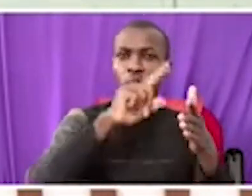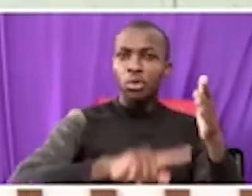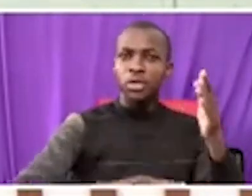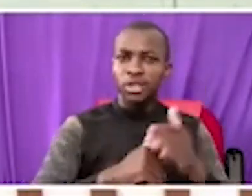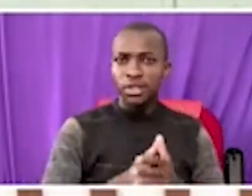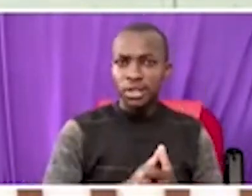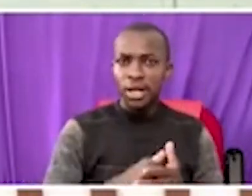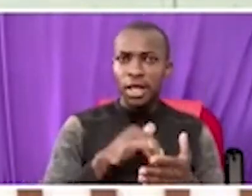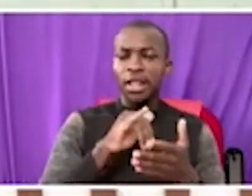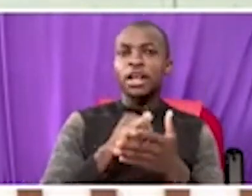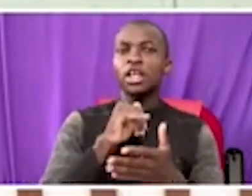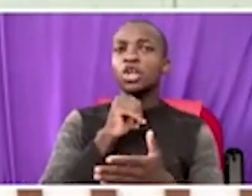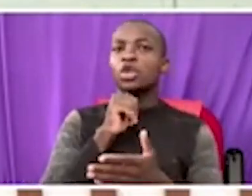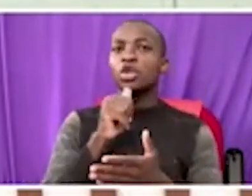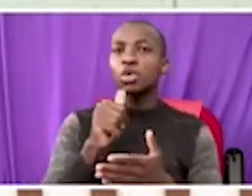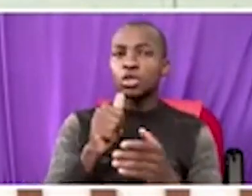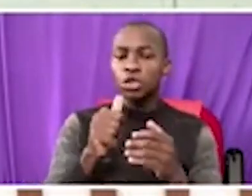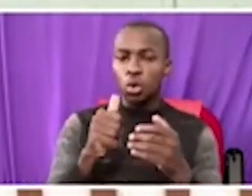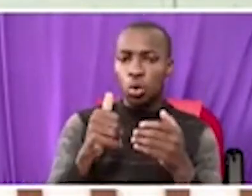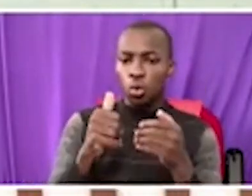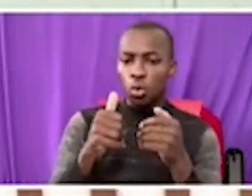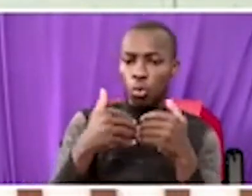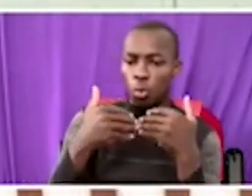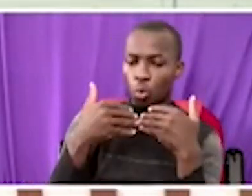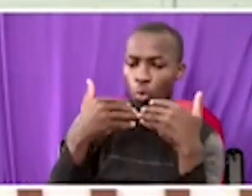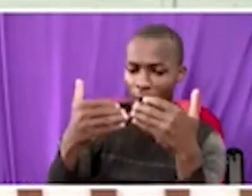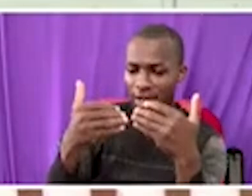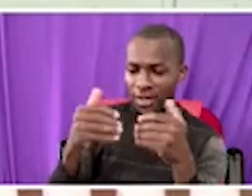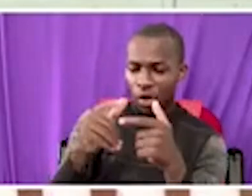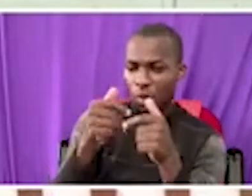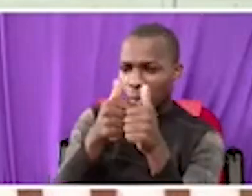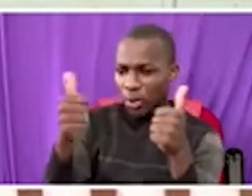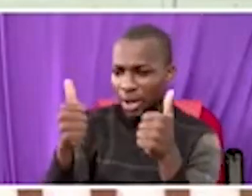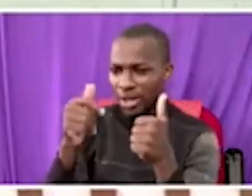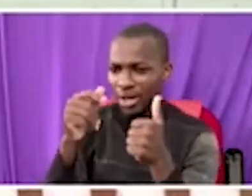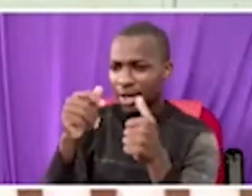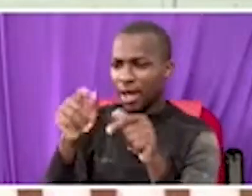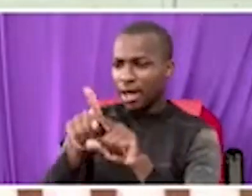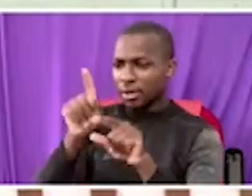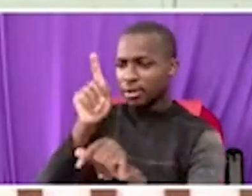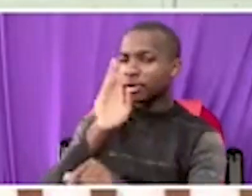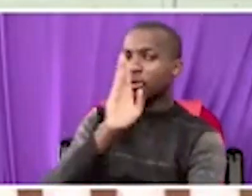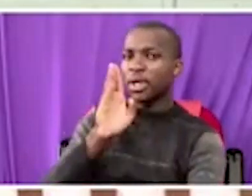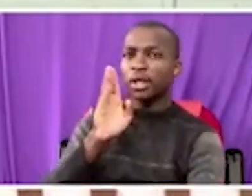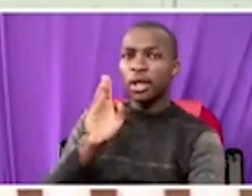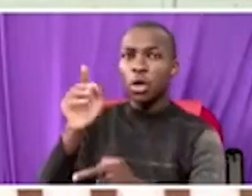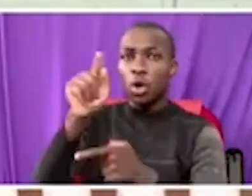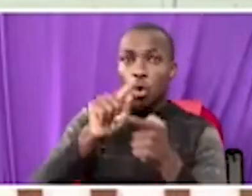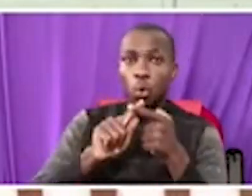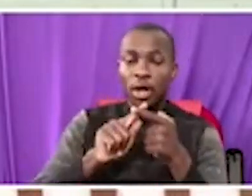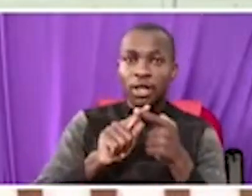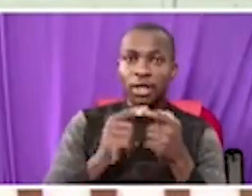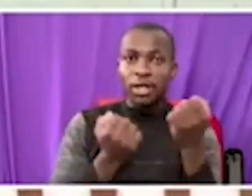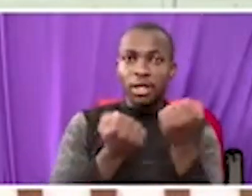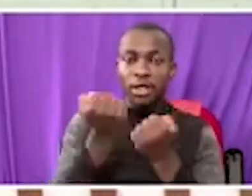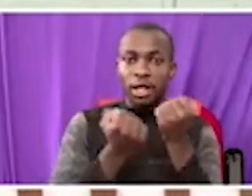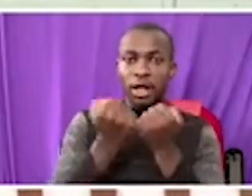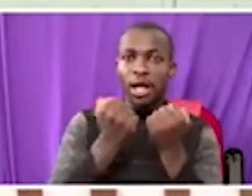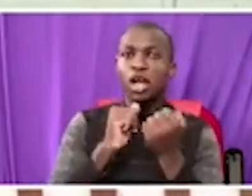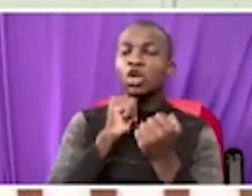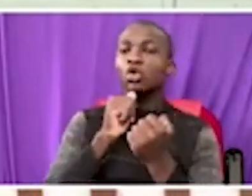that it is not working as it should. When a car is not working as it